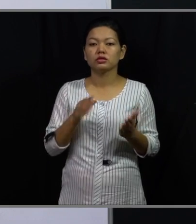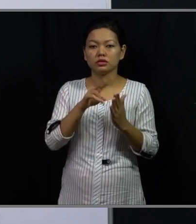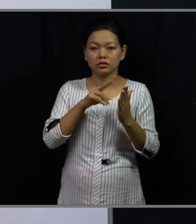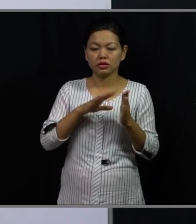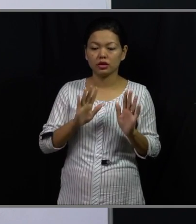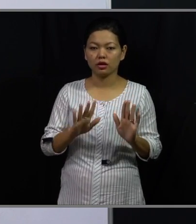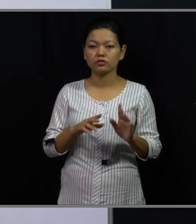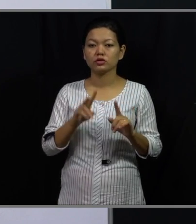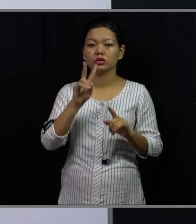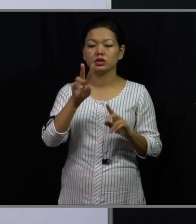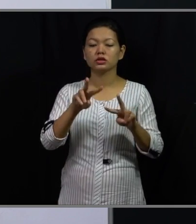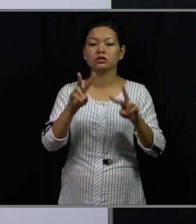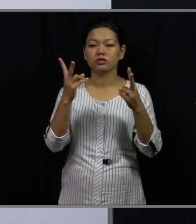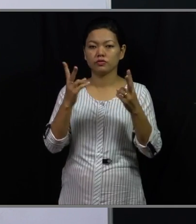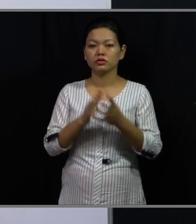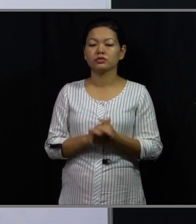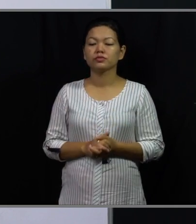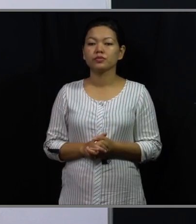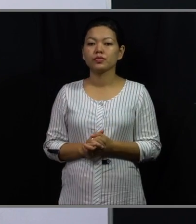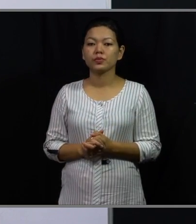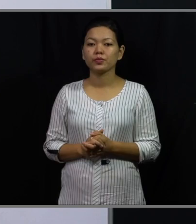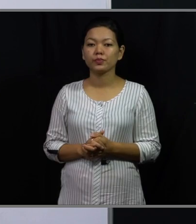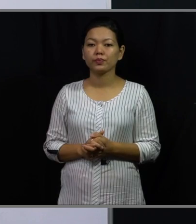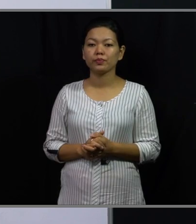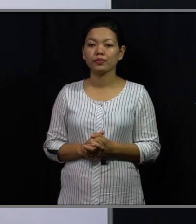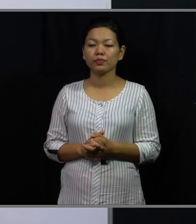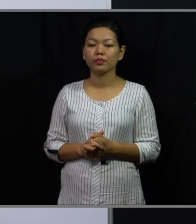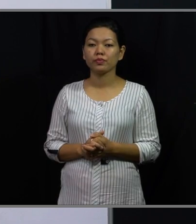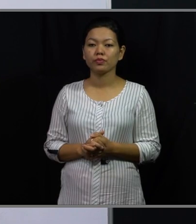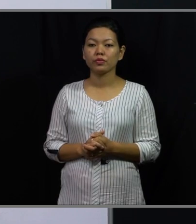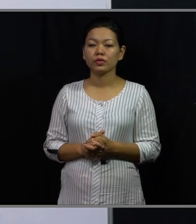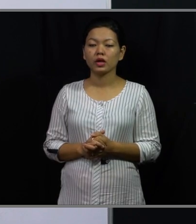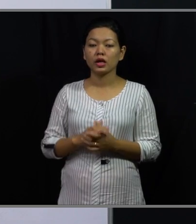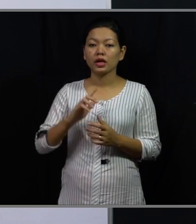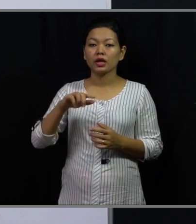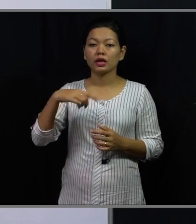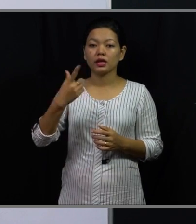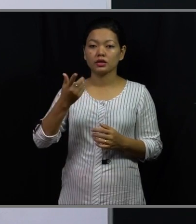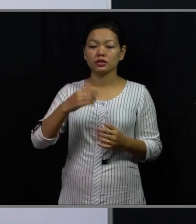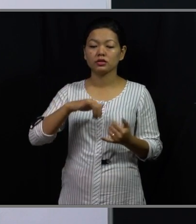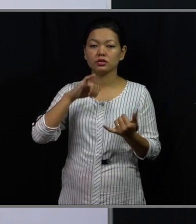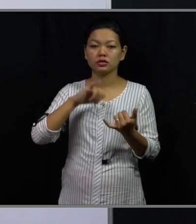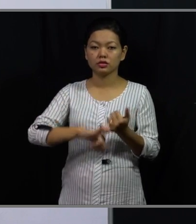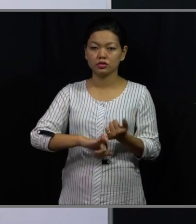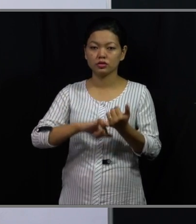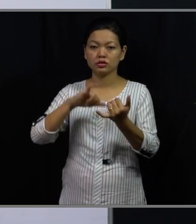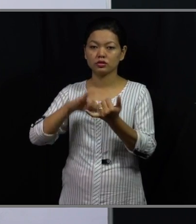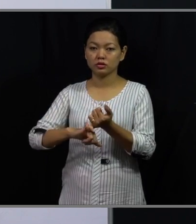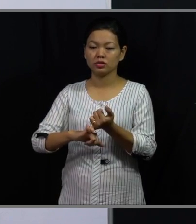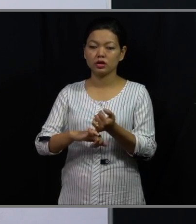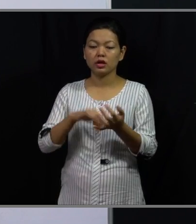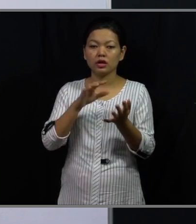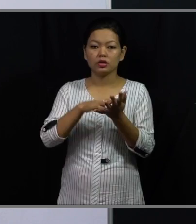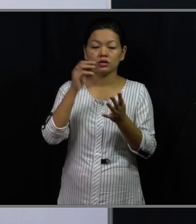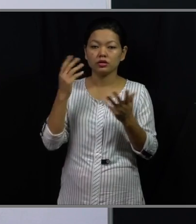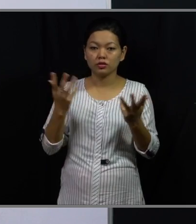present society. Next is the sociology deals with the social change, the social phenomena